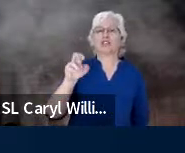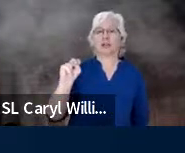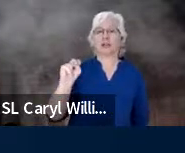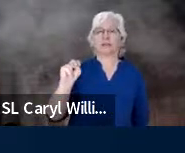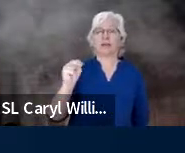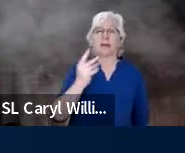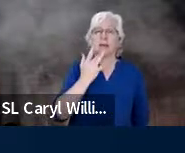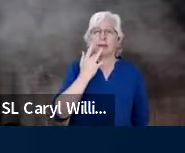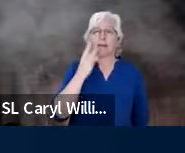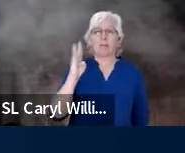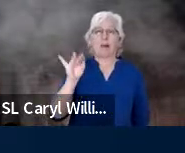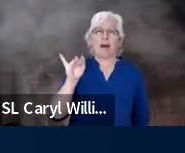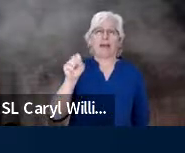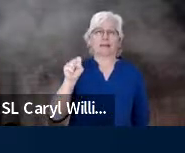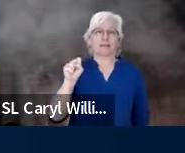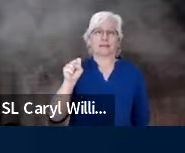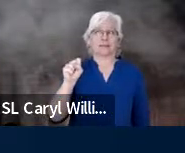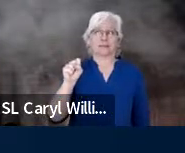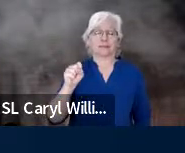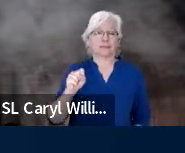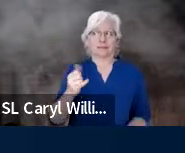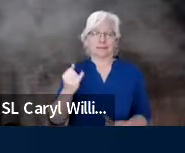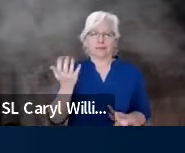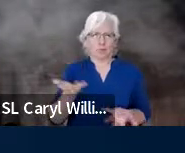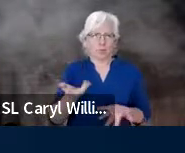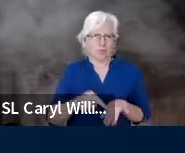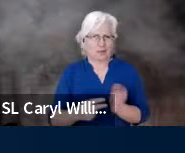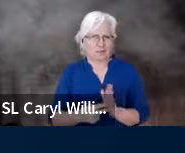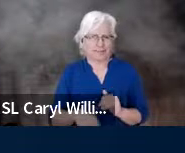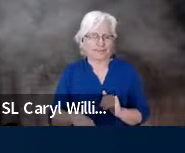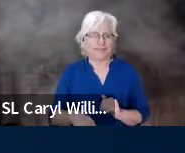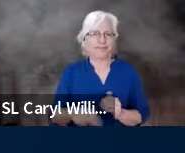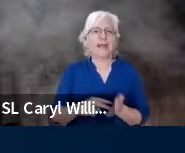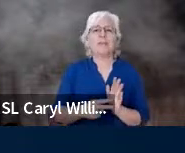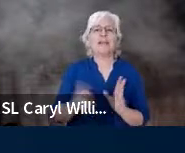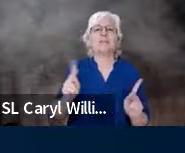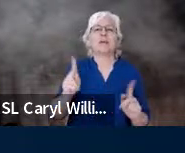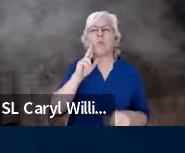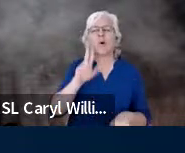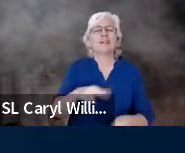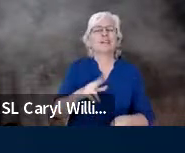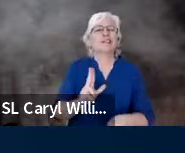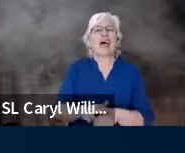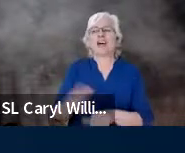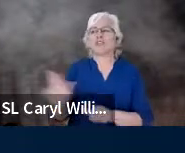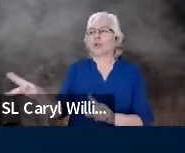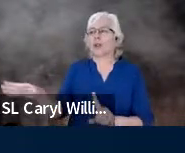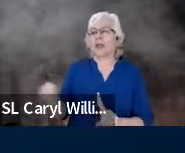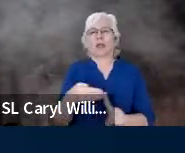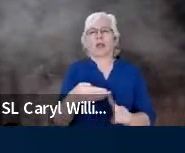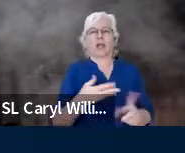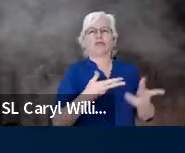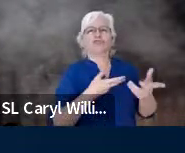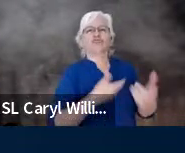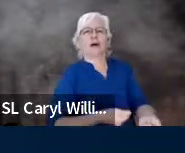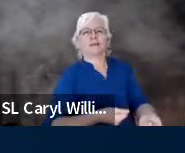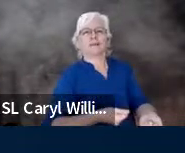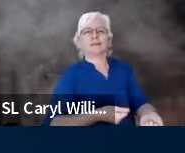that people sort of naturally will defer to what an algorithmic system